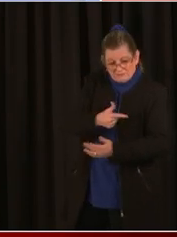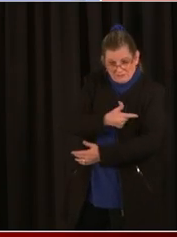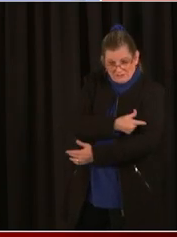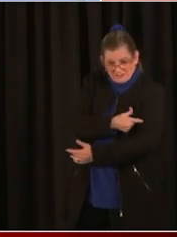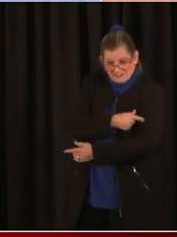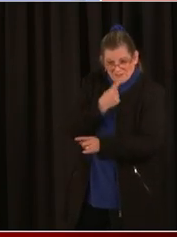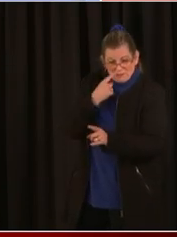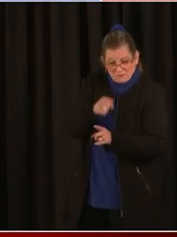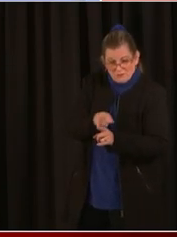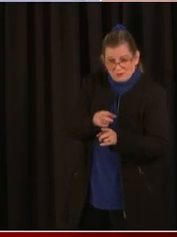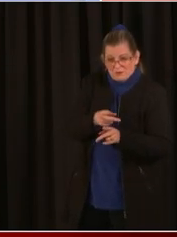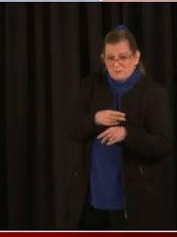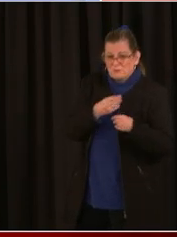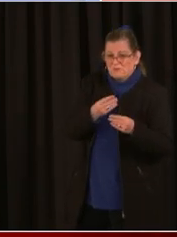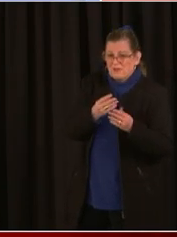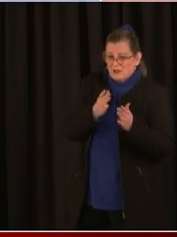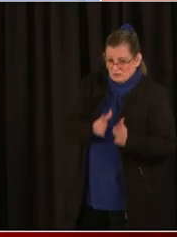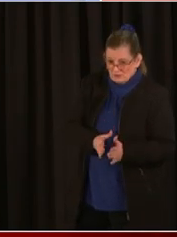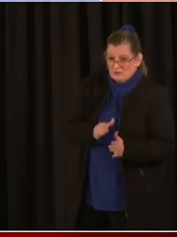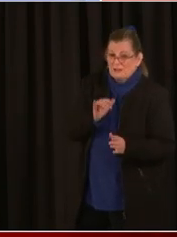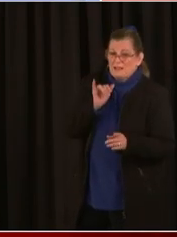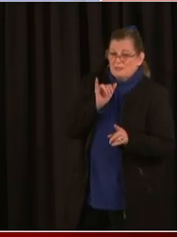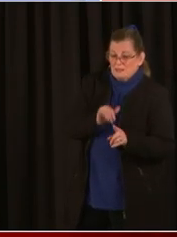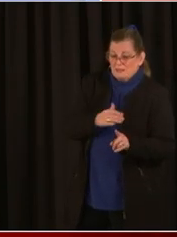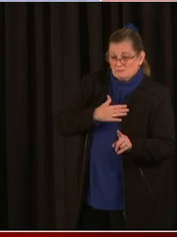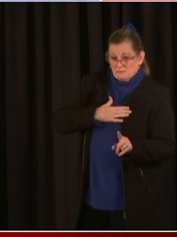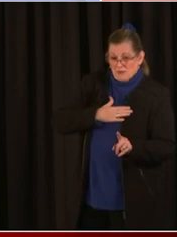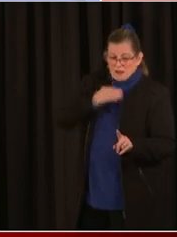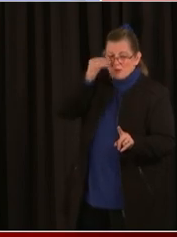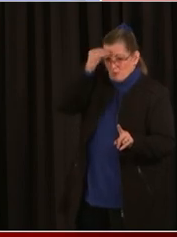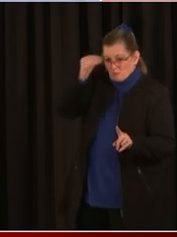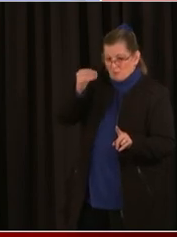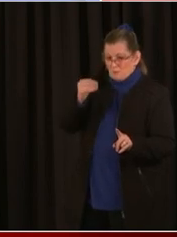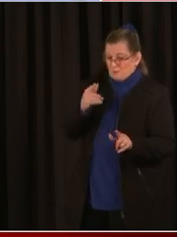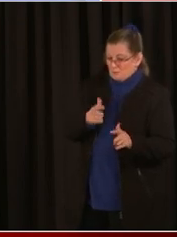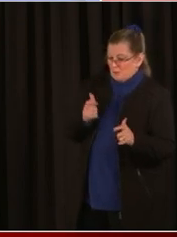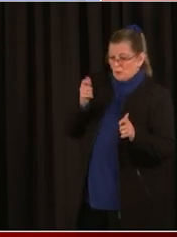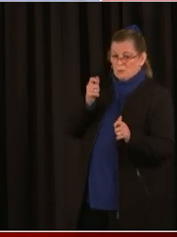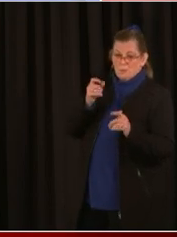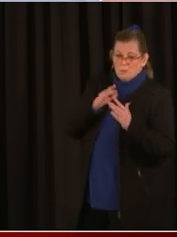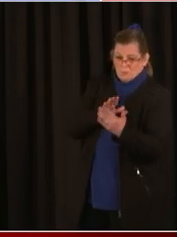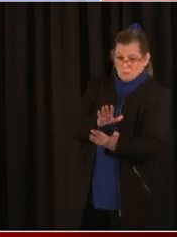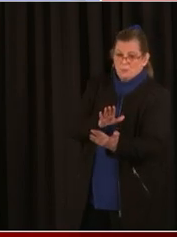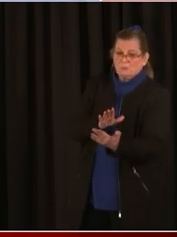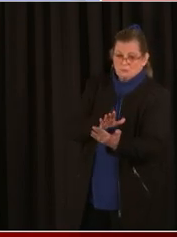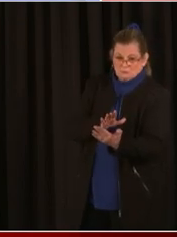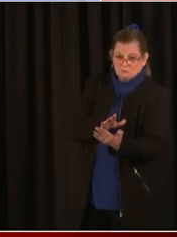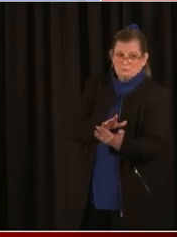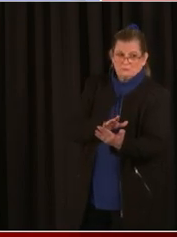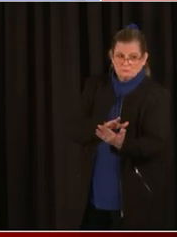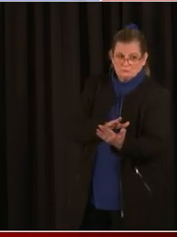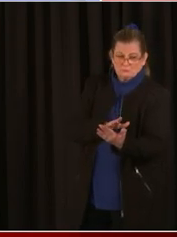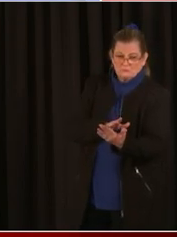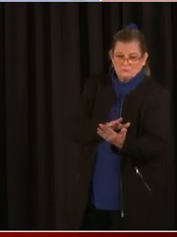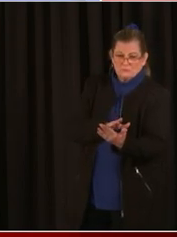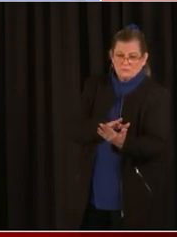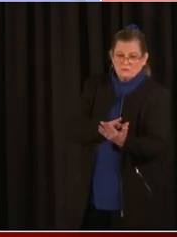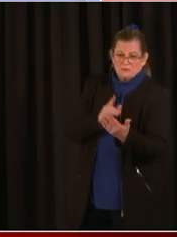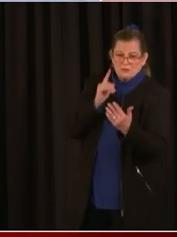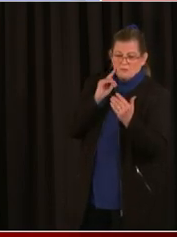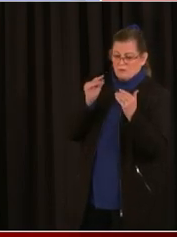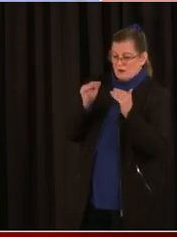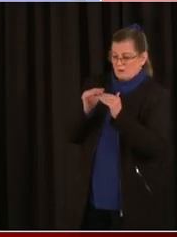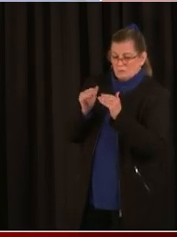of providers is, in my opinion, the bigger approach in terms of the